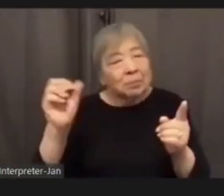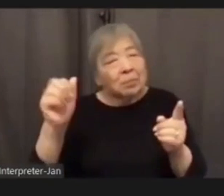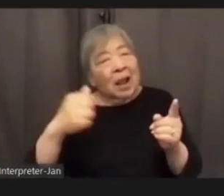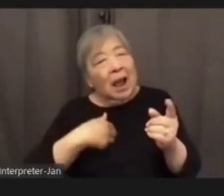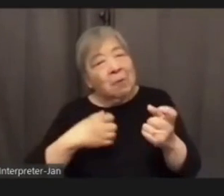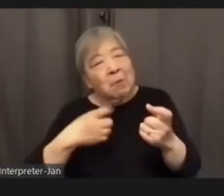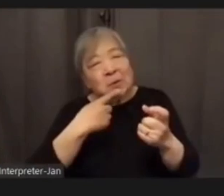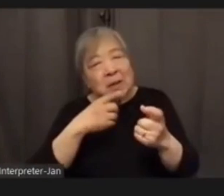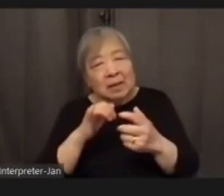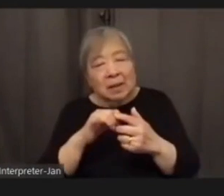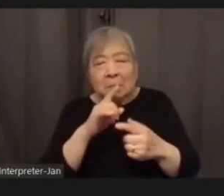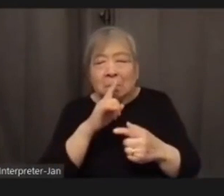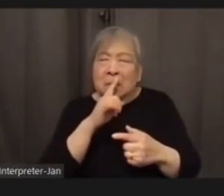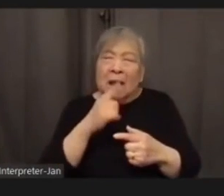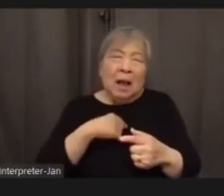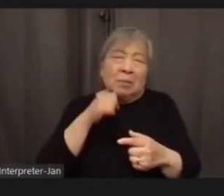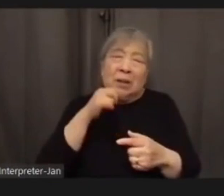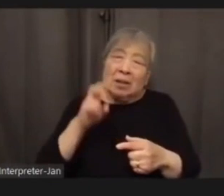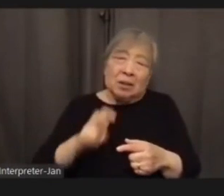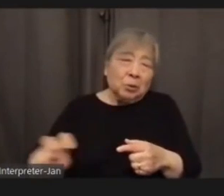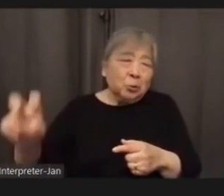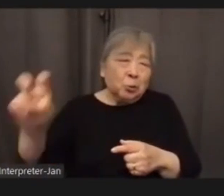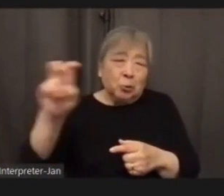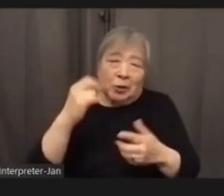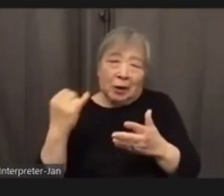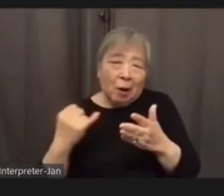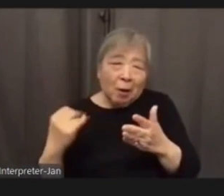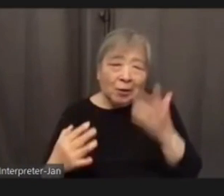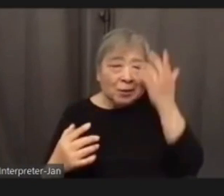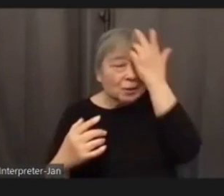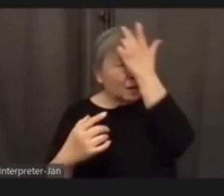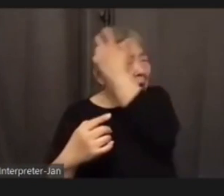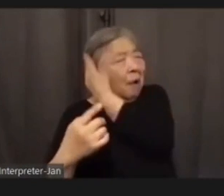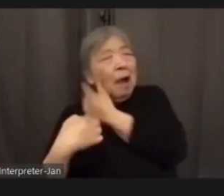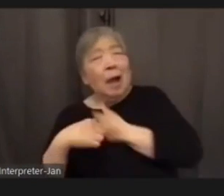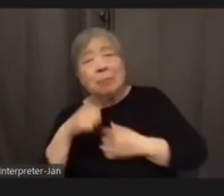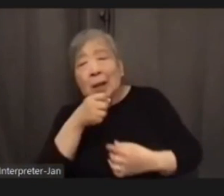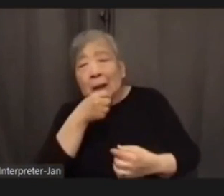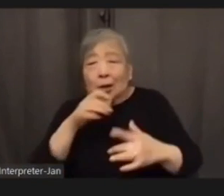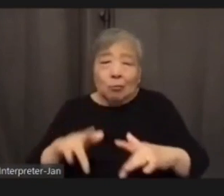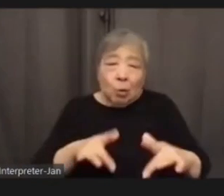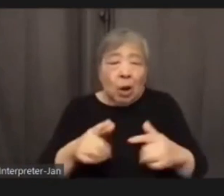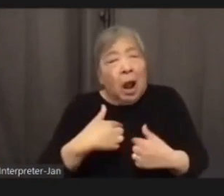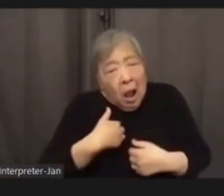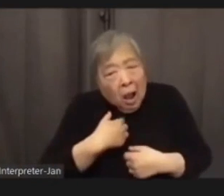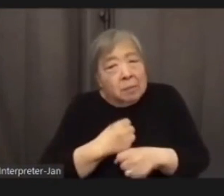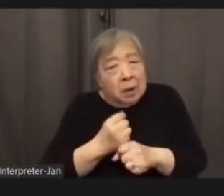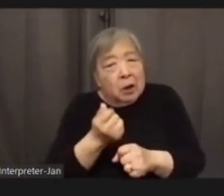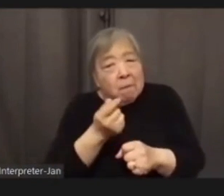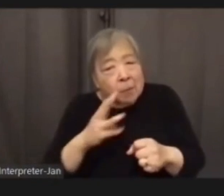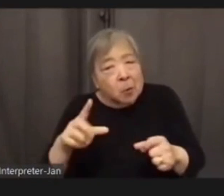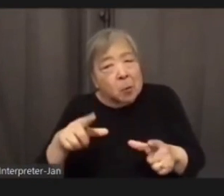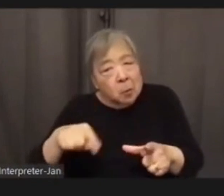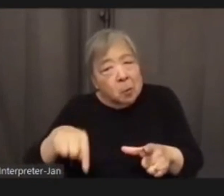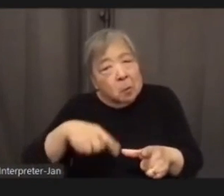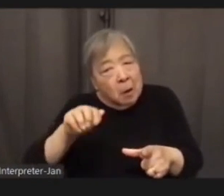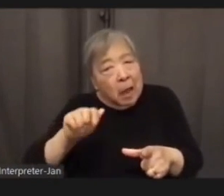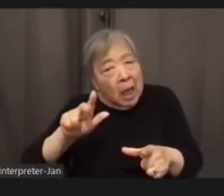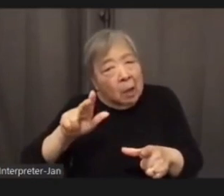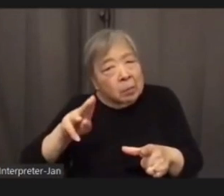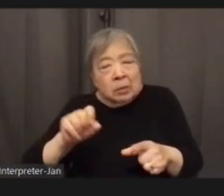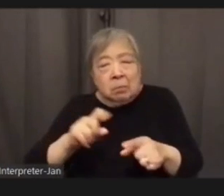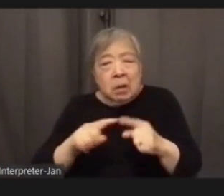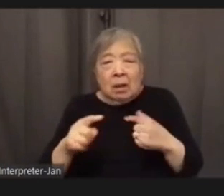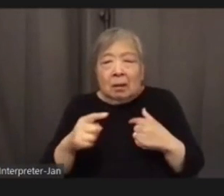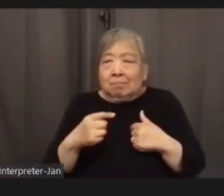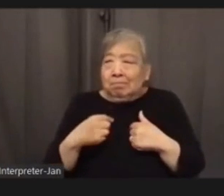I'm not a touring artist and I'm not a recording artist, really. I've made a few albums, but I don't see myself, I'm not in the